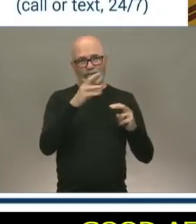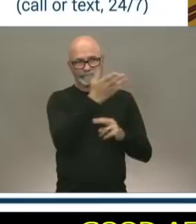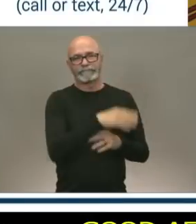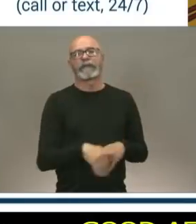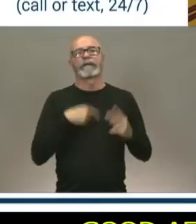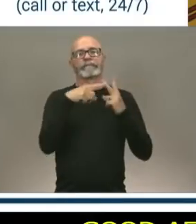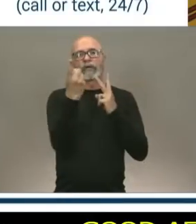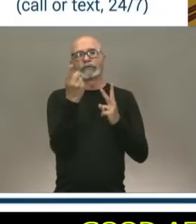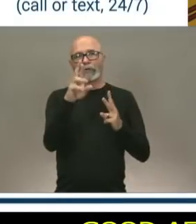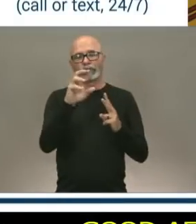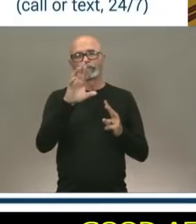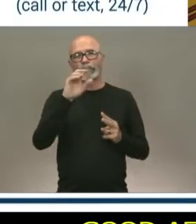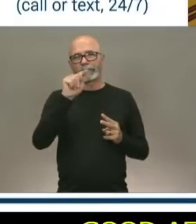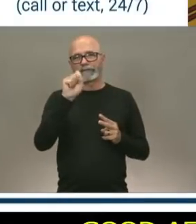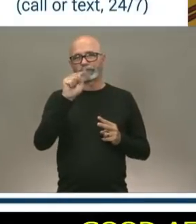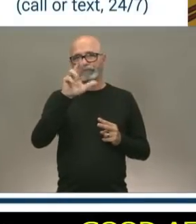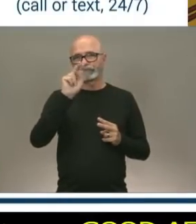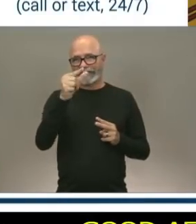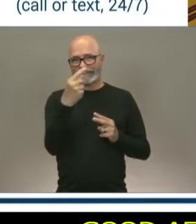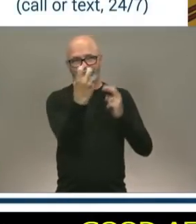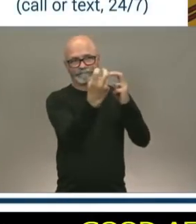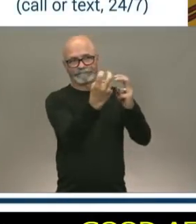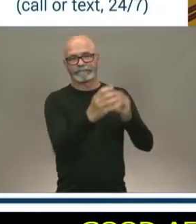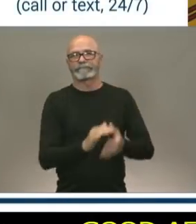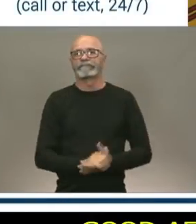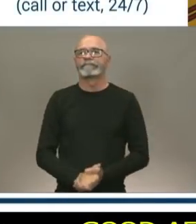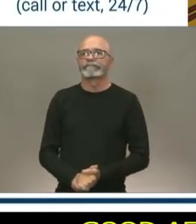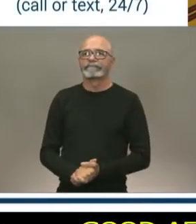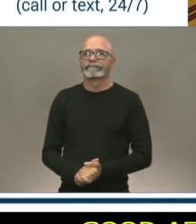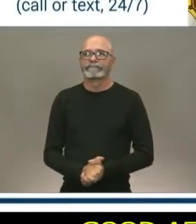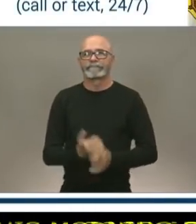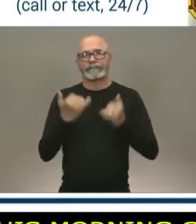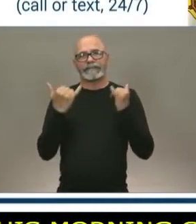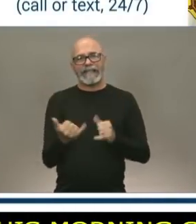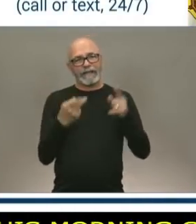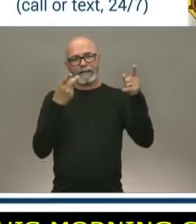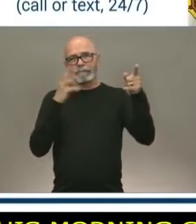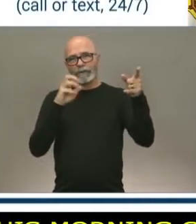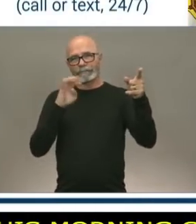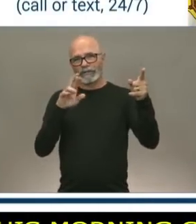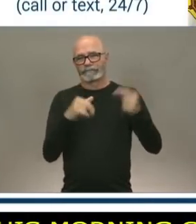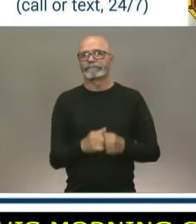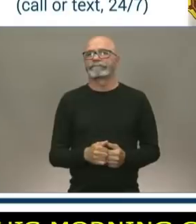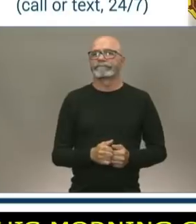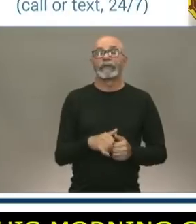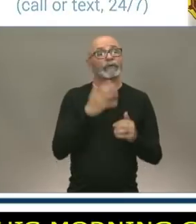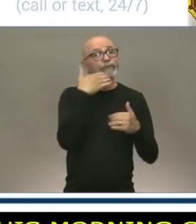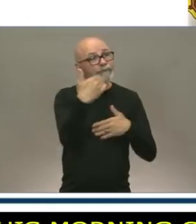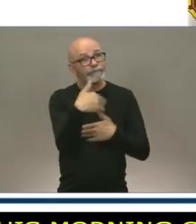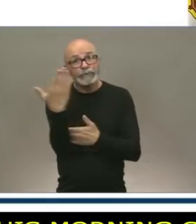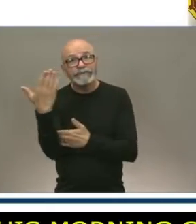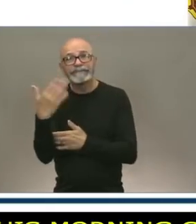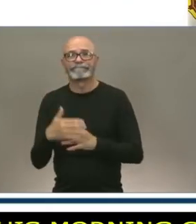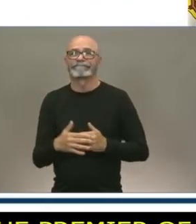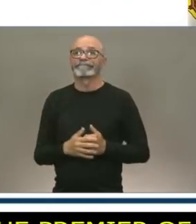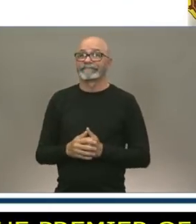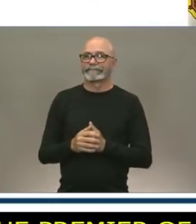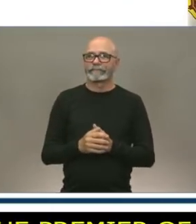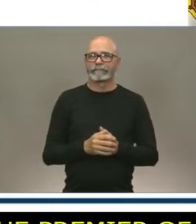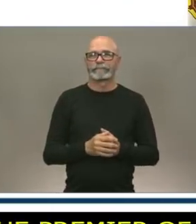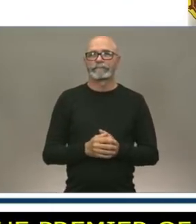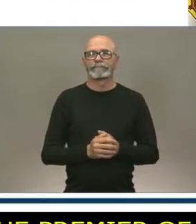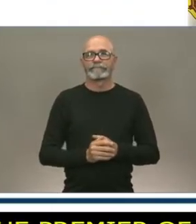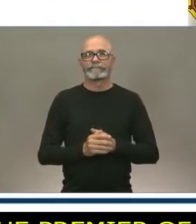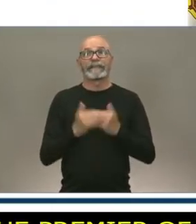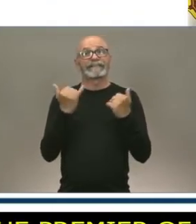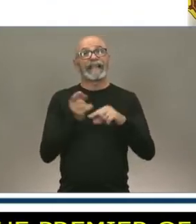and Nova Scotia's Chief Medical Officer of Health, Dr. Robert Strang. Go ahead, Premier. Thank you, Chrissy. Good morning, everyone. Today, we're announcing 6